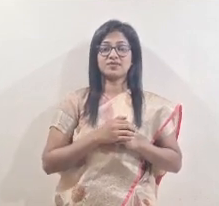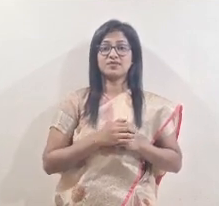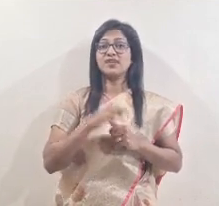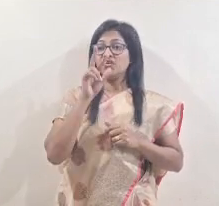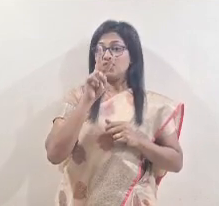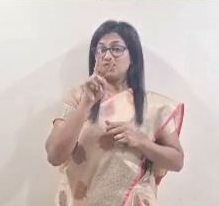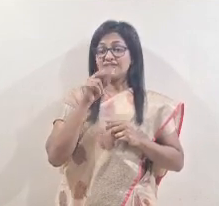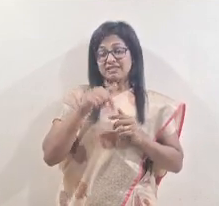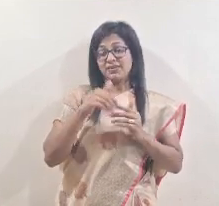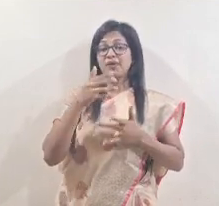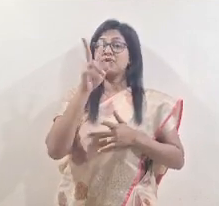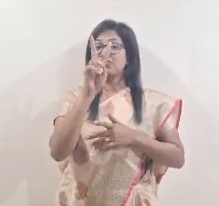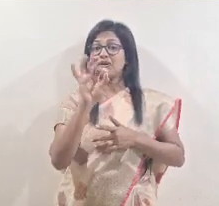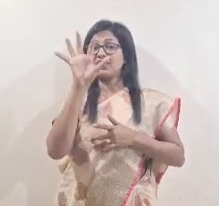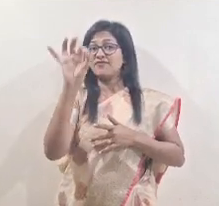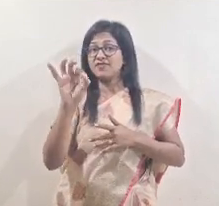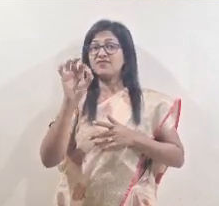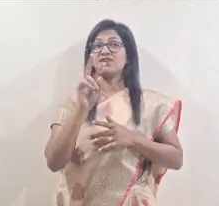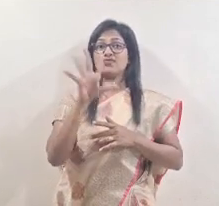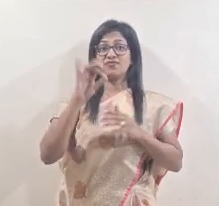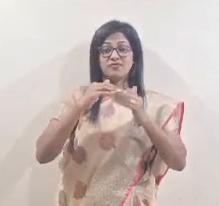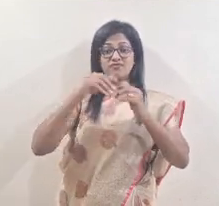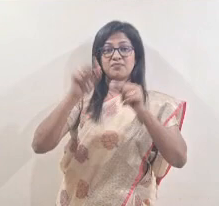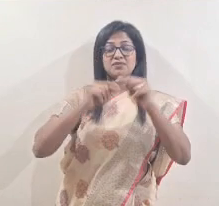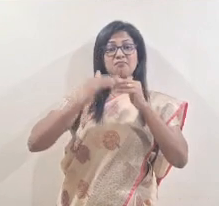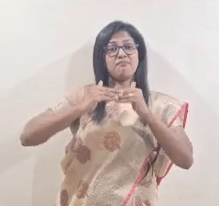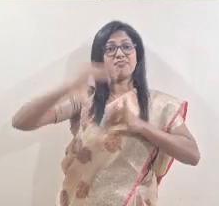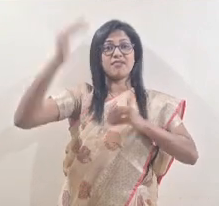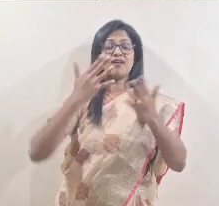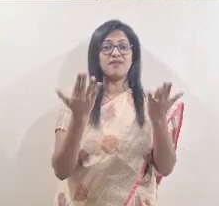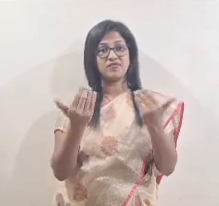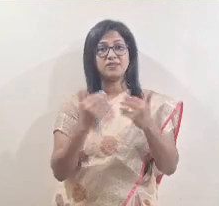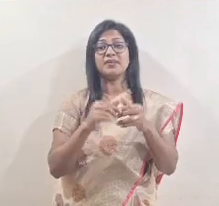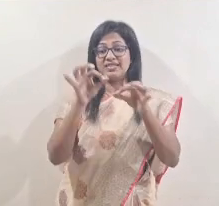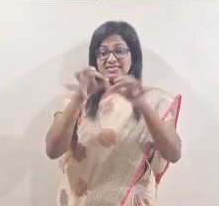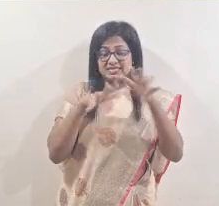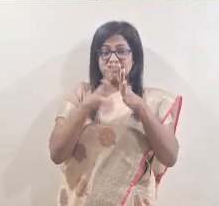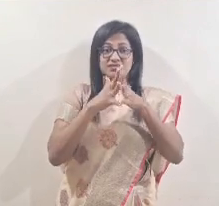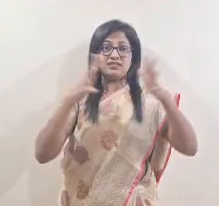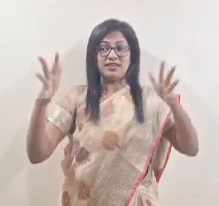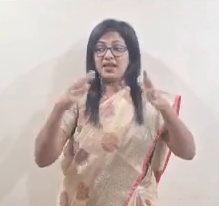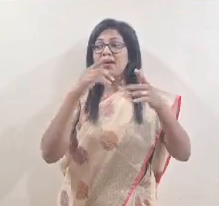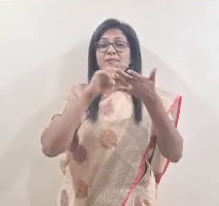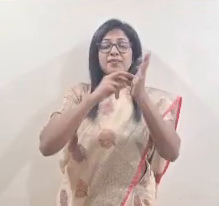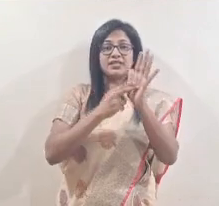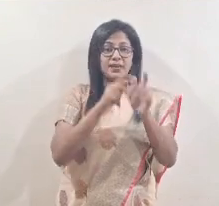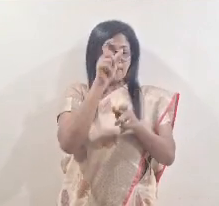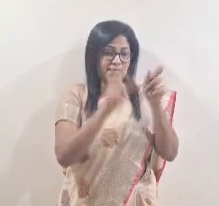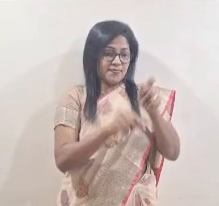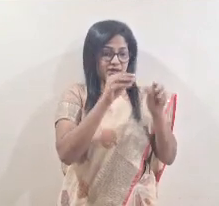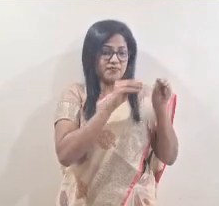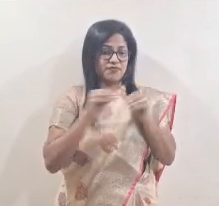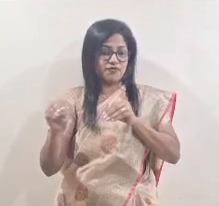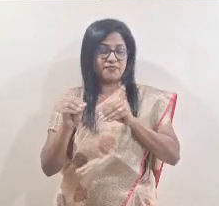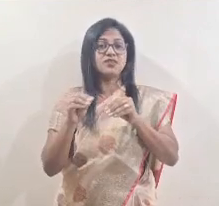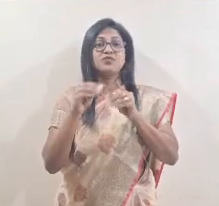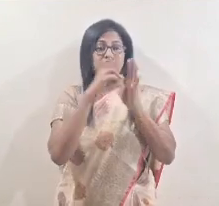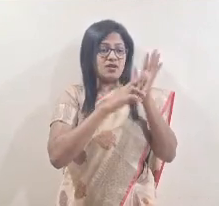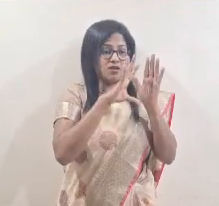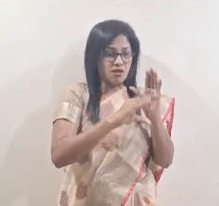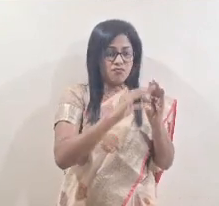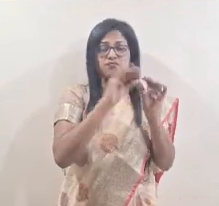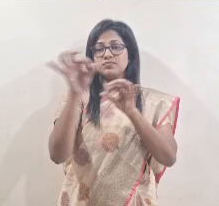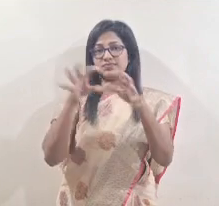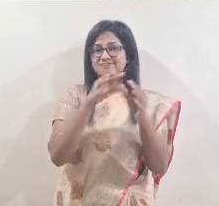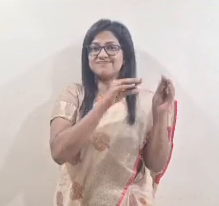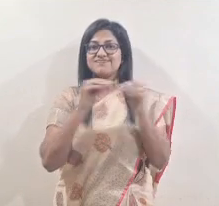to 50% by 2050. And urbanization is basically the movement of people from rural to urban areas,